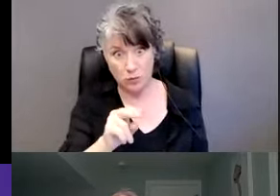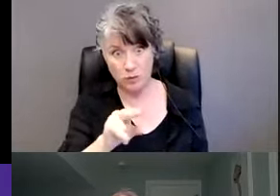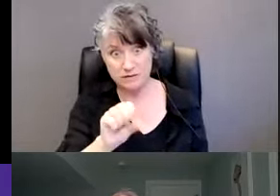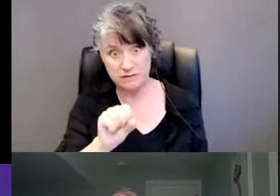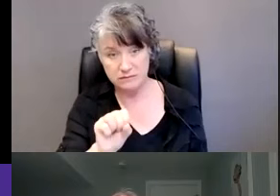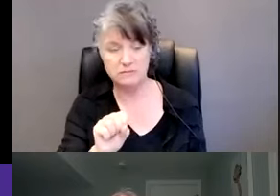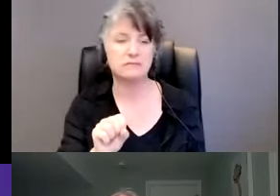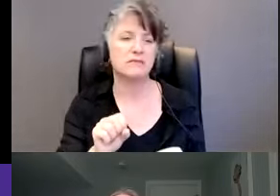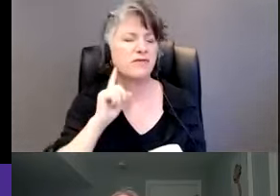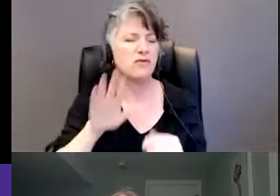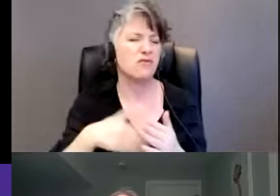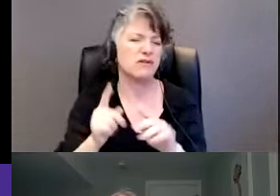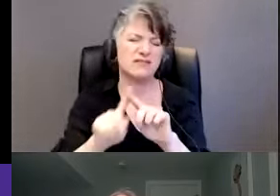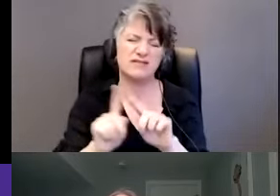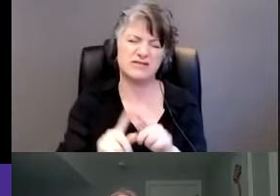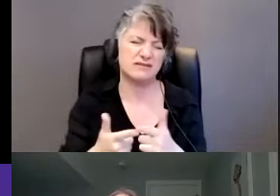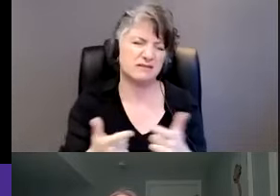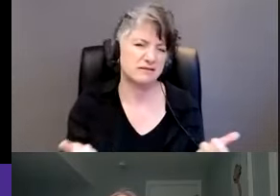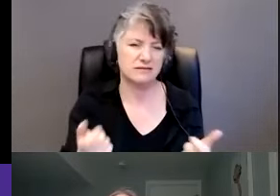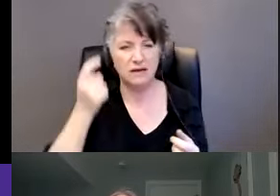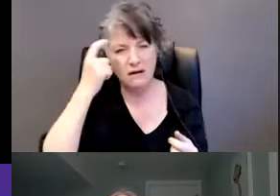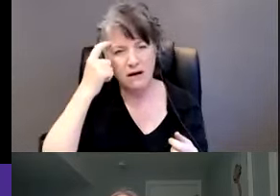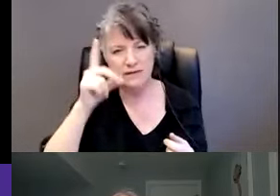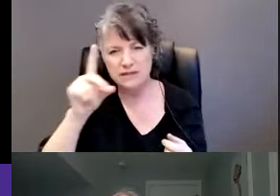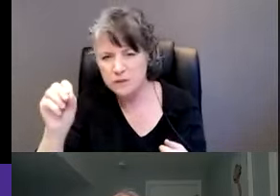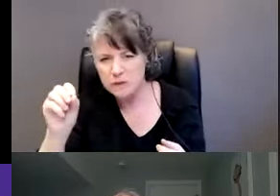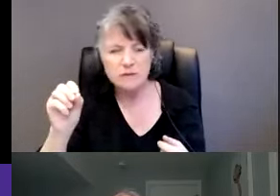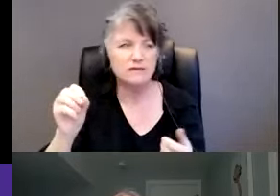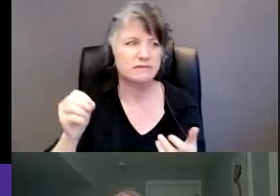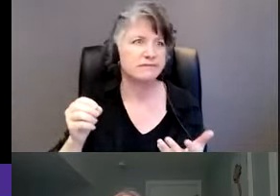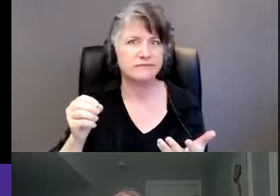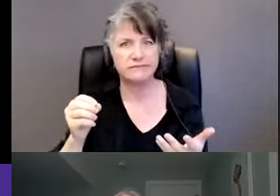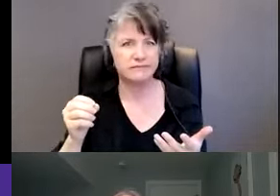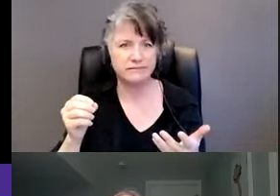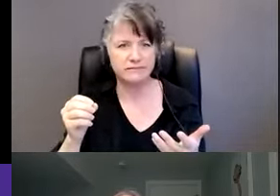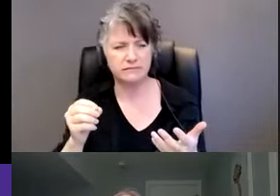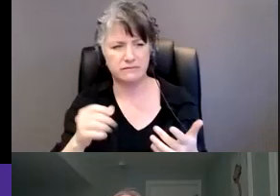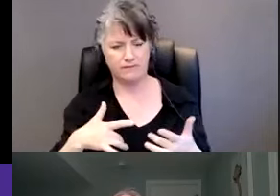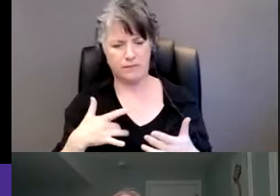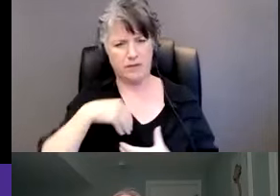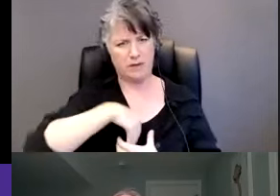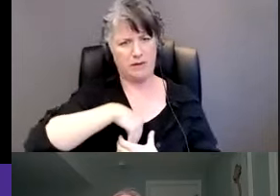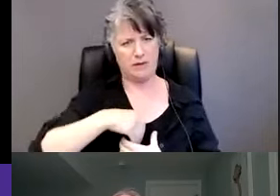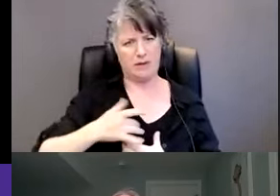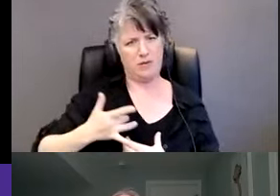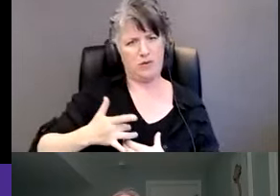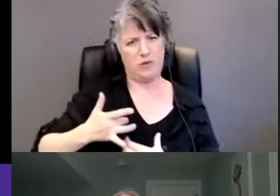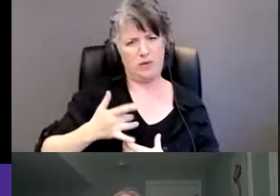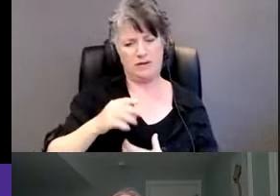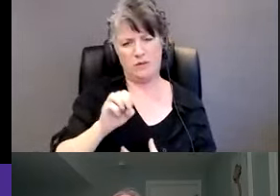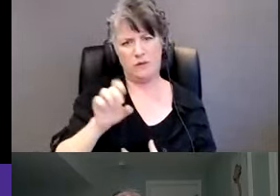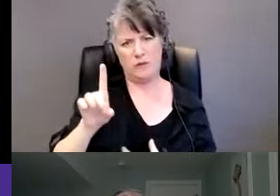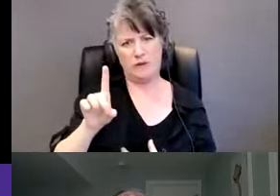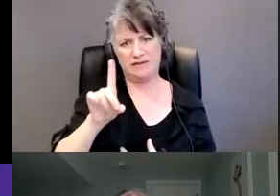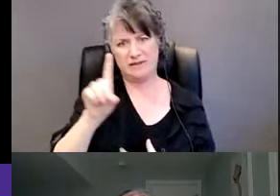been talking about, so cognitive disorders, or if there's some question about mood disorders, for example, these are sort